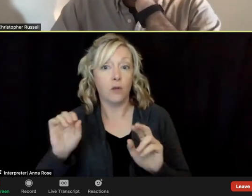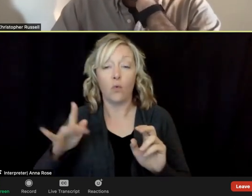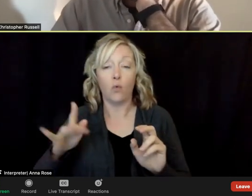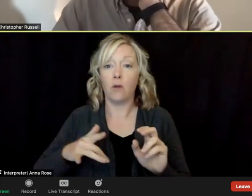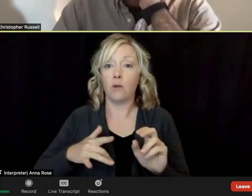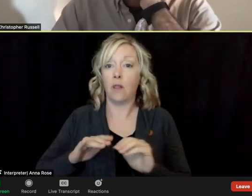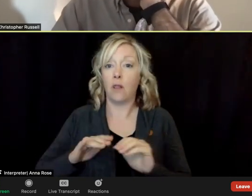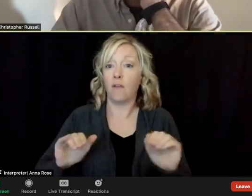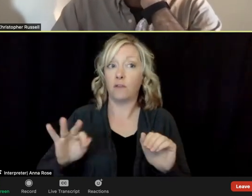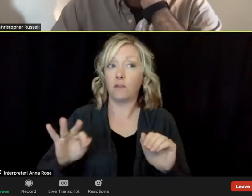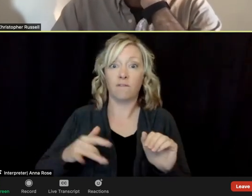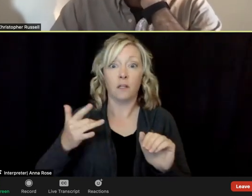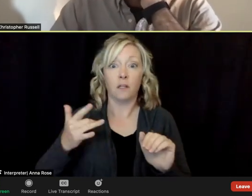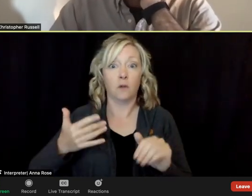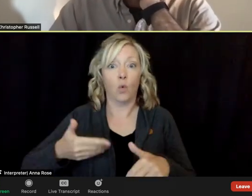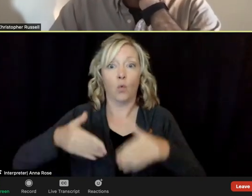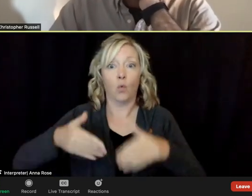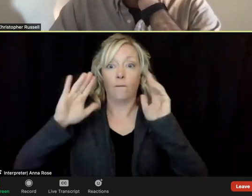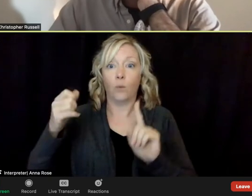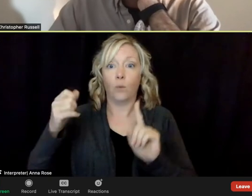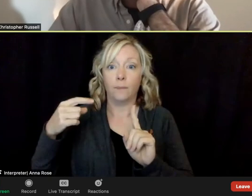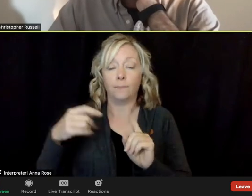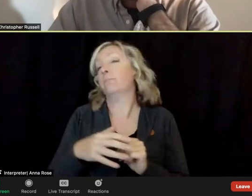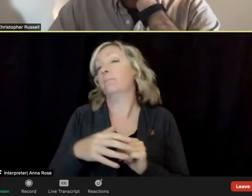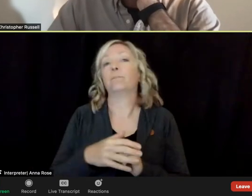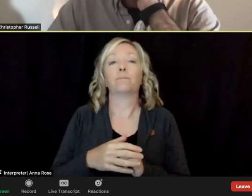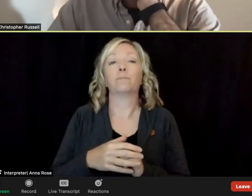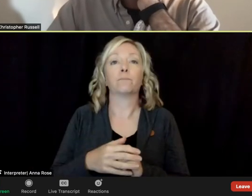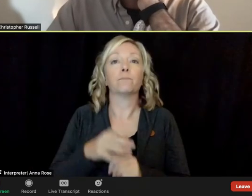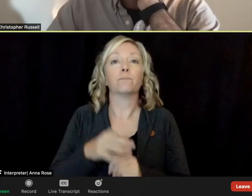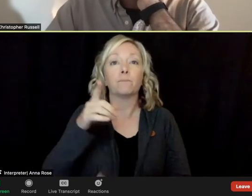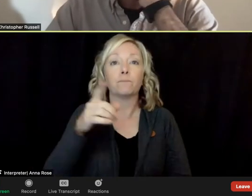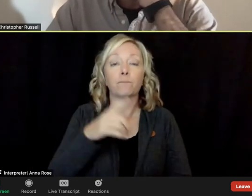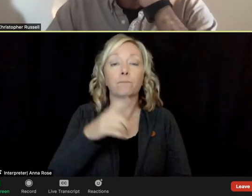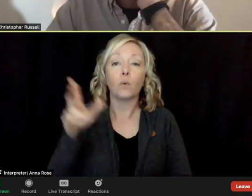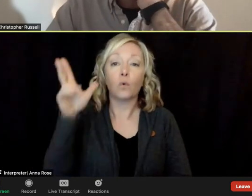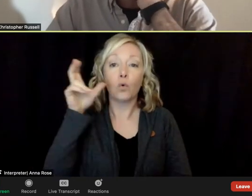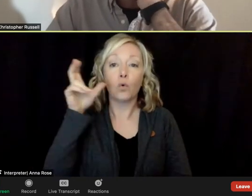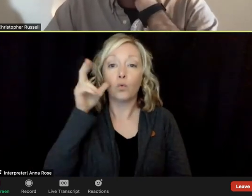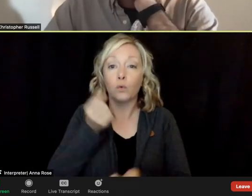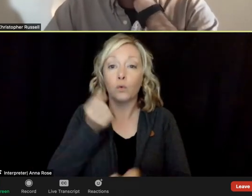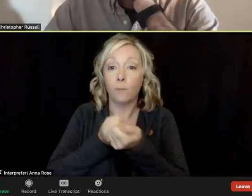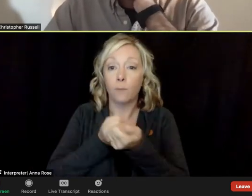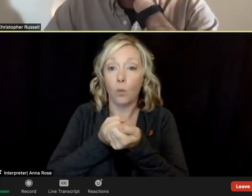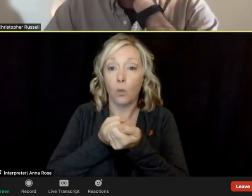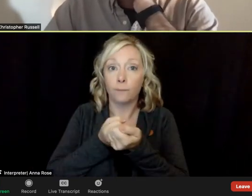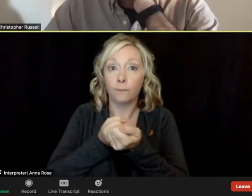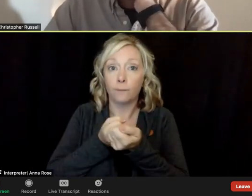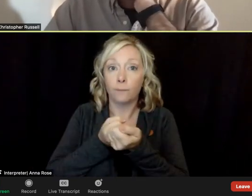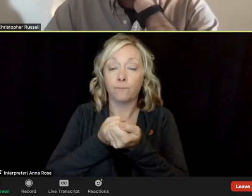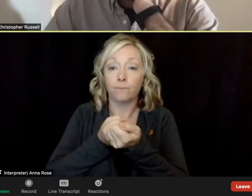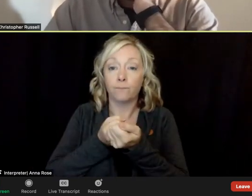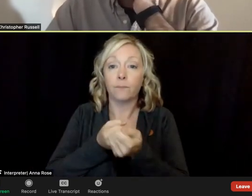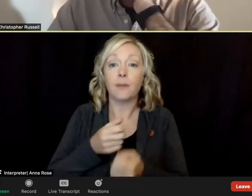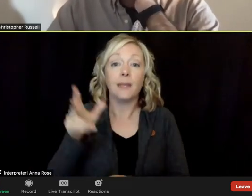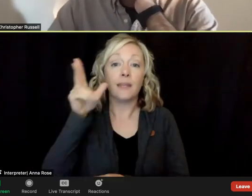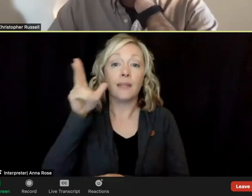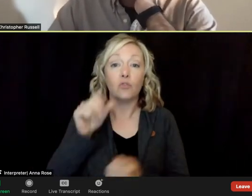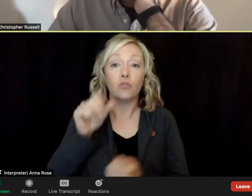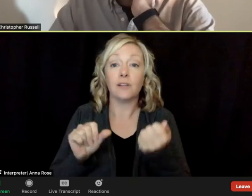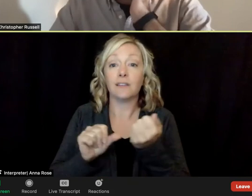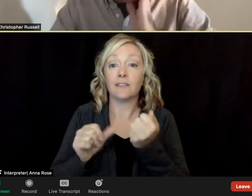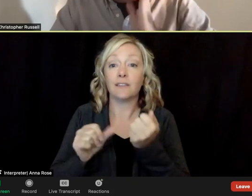I could get way deeper into this, but auditory support and hearing assistive technology, even